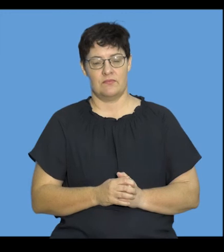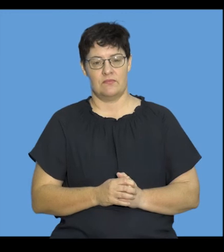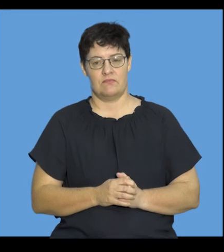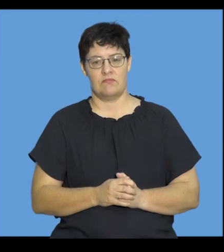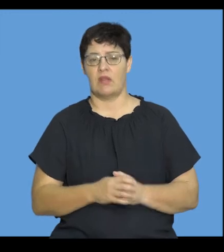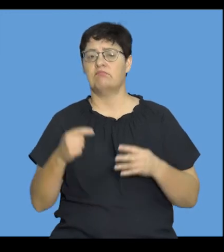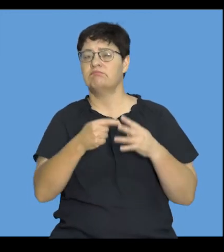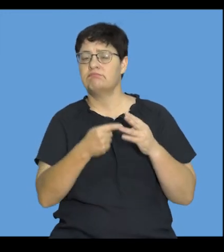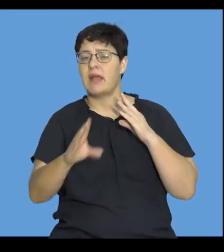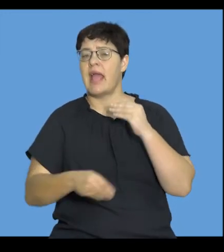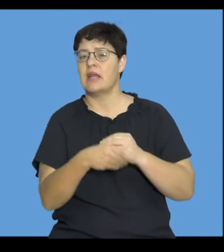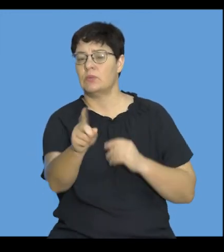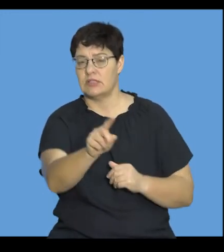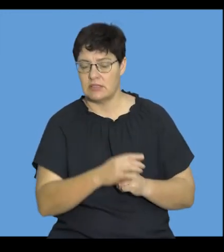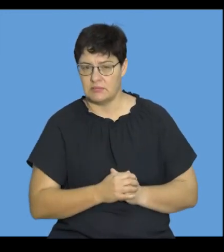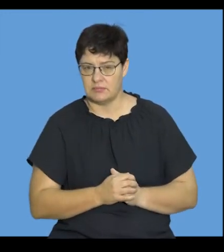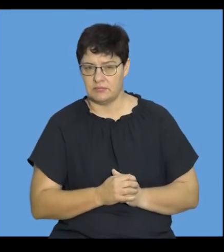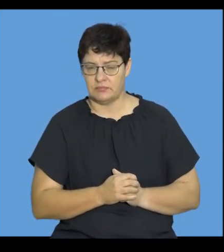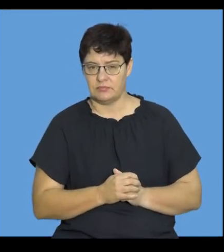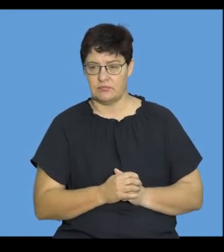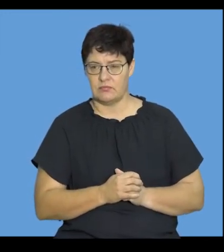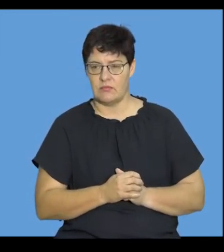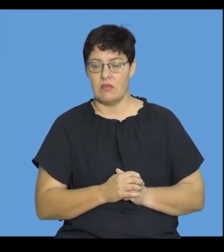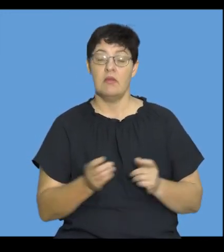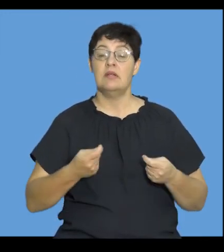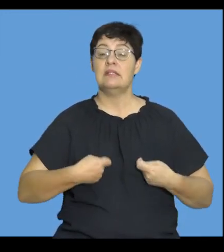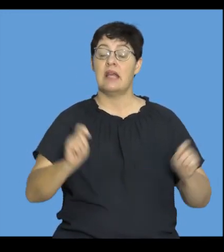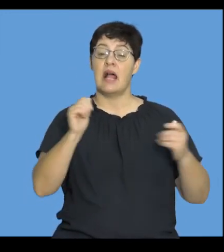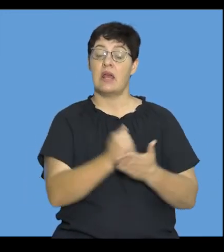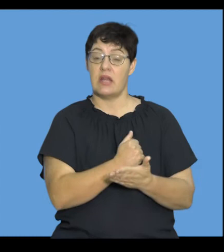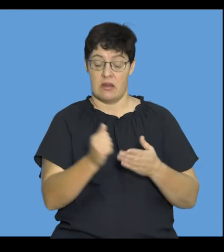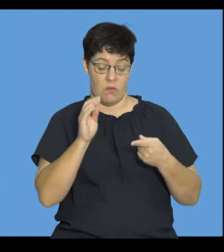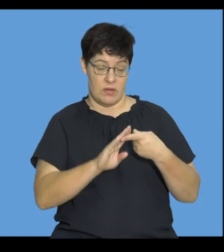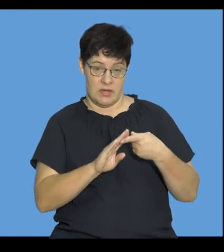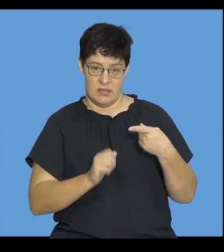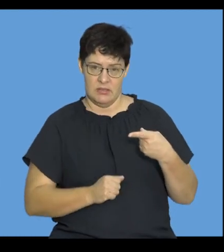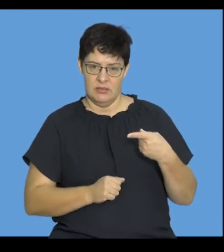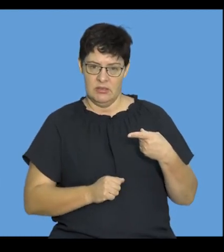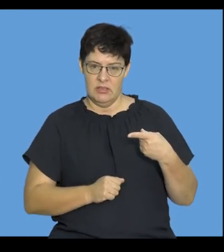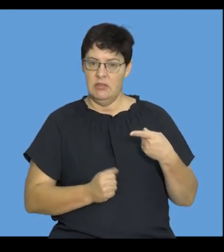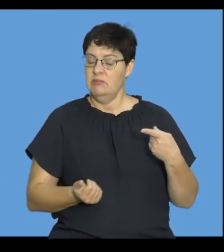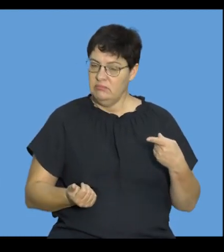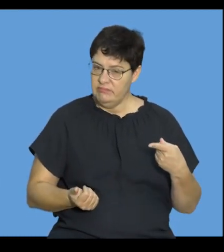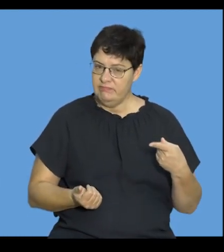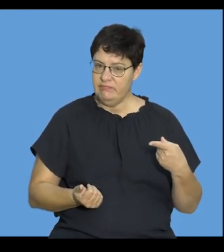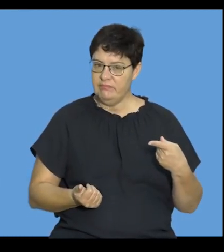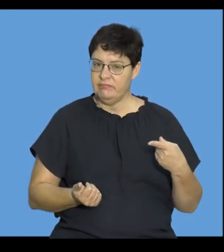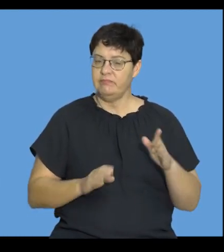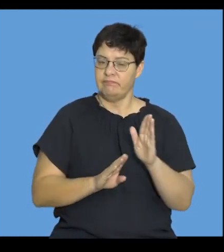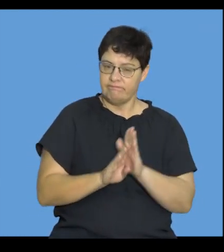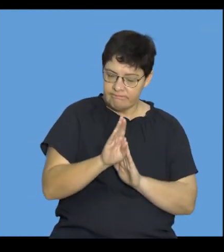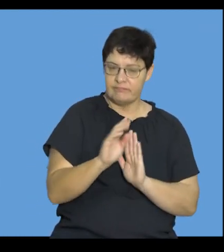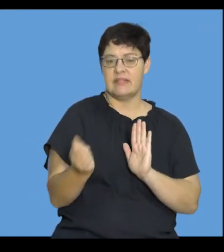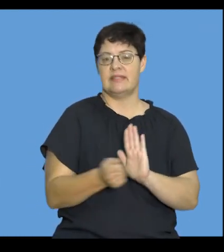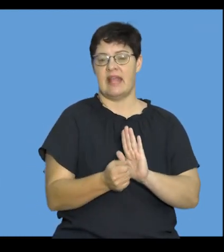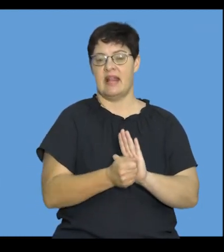What factors will you take into consideration when your goods are being sold on credit? One, yes, it will definitely